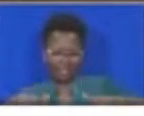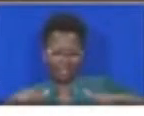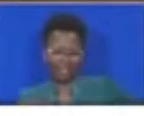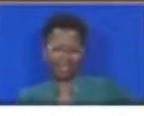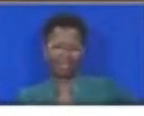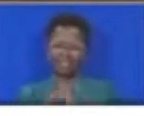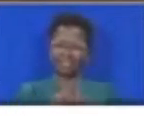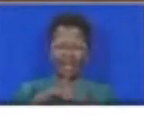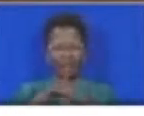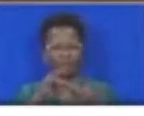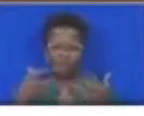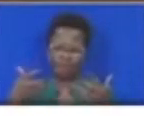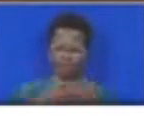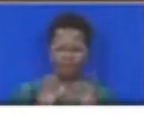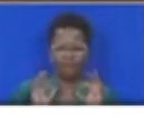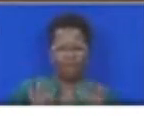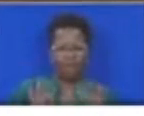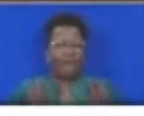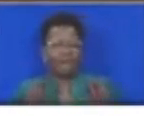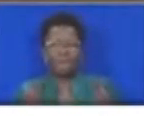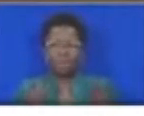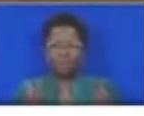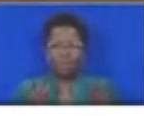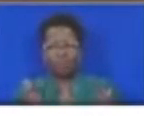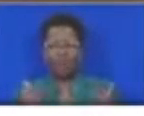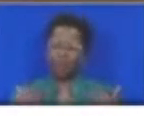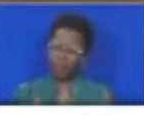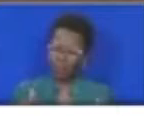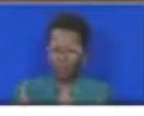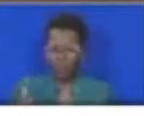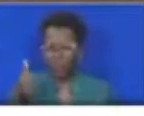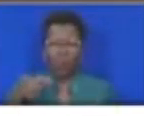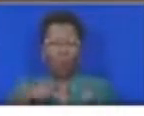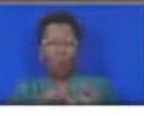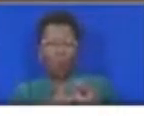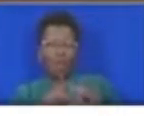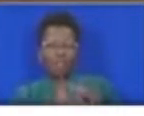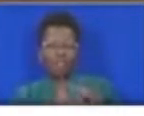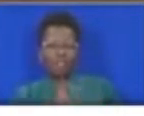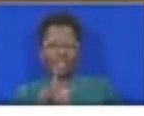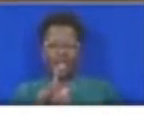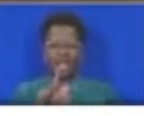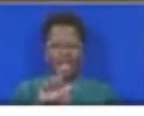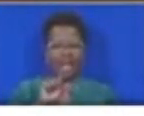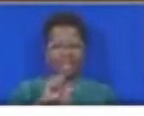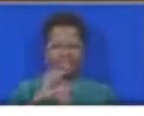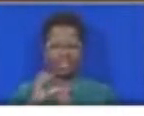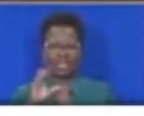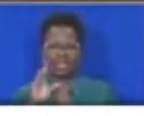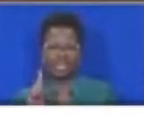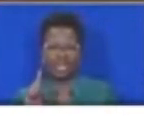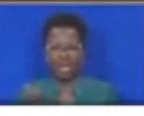selected, perfectly crafted materials of the very highest quality, LSC lighting outside the